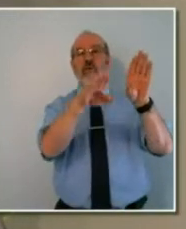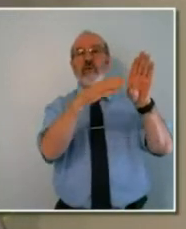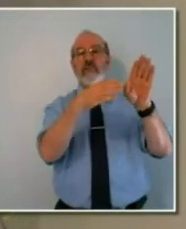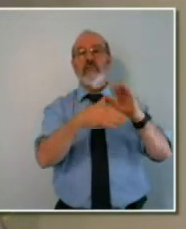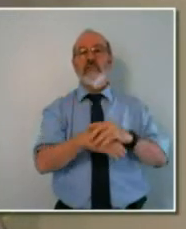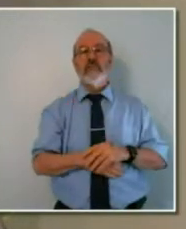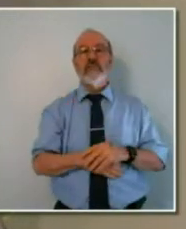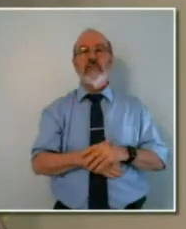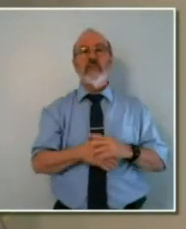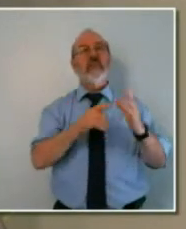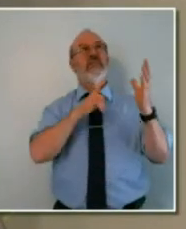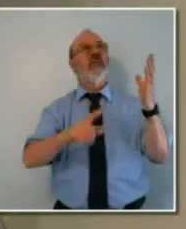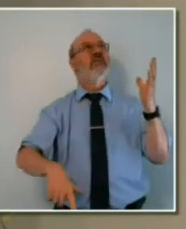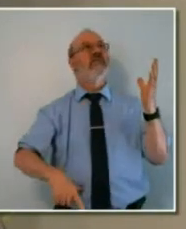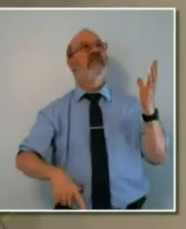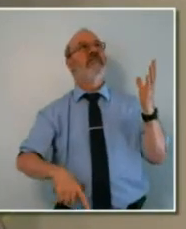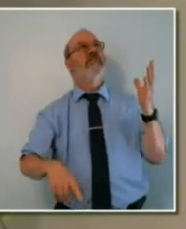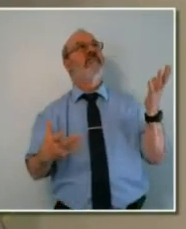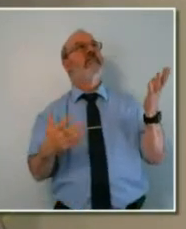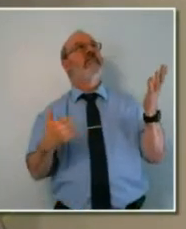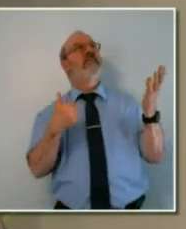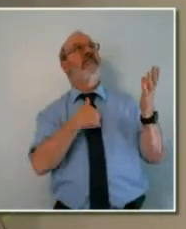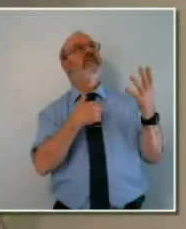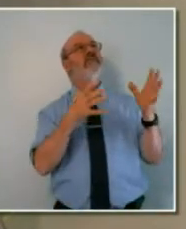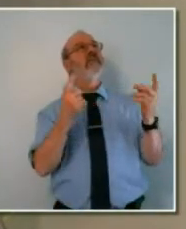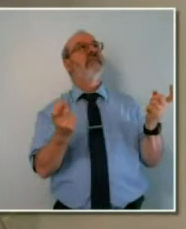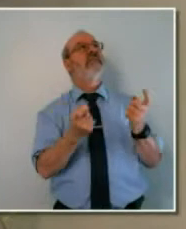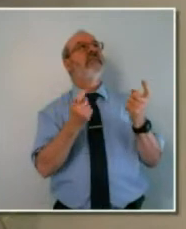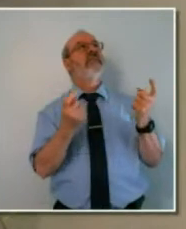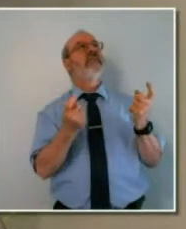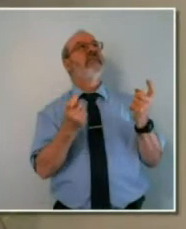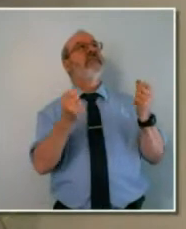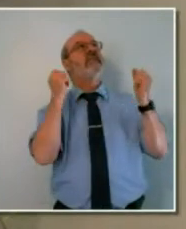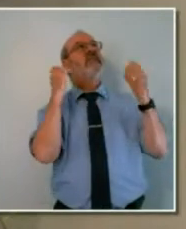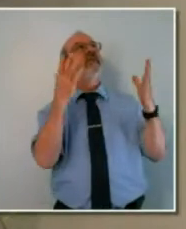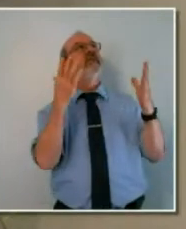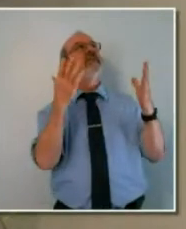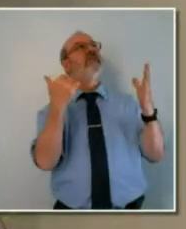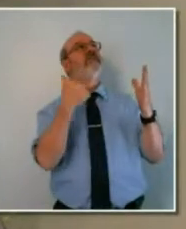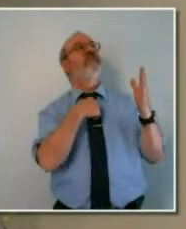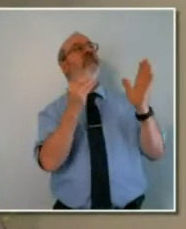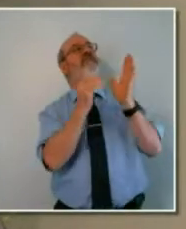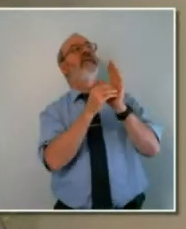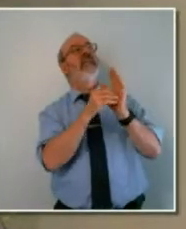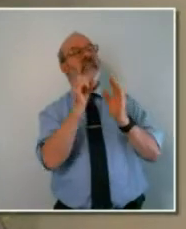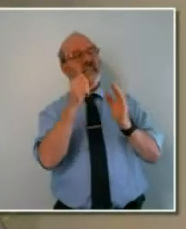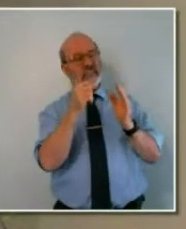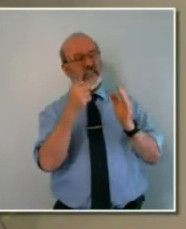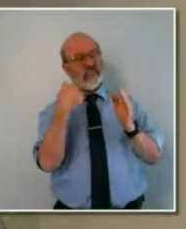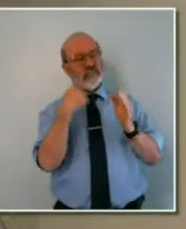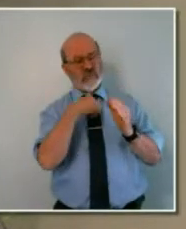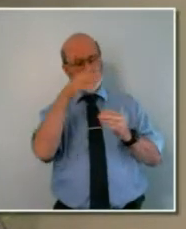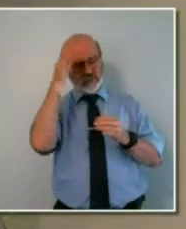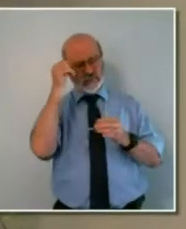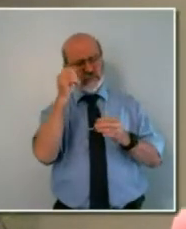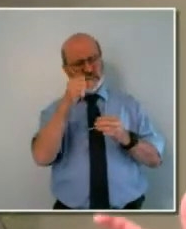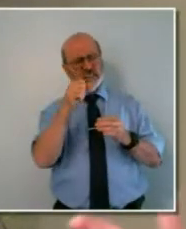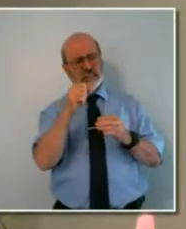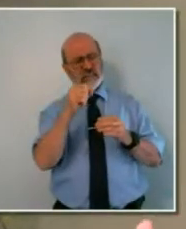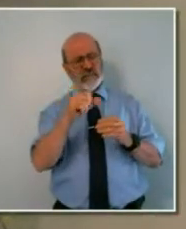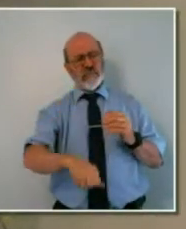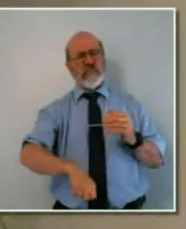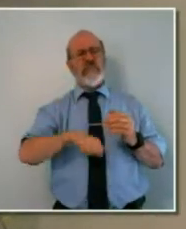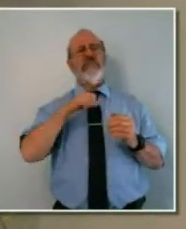Lord, we have sinned. Father, we have offended. Yes, we've been stubborn. Yes, we've been proud. We